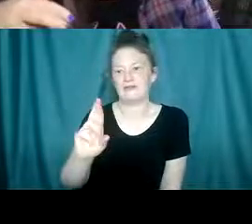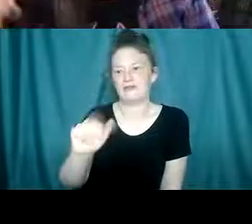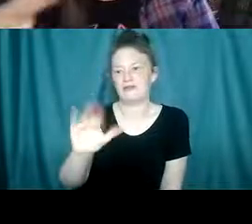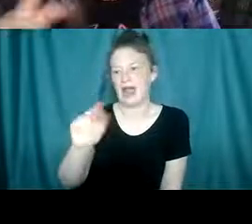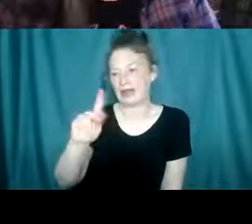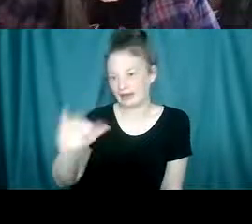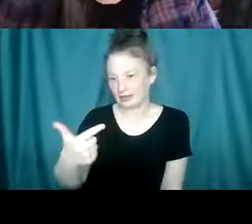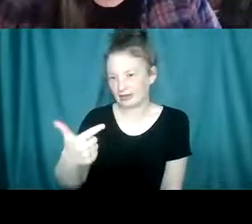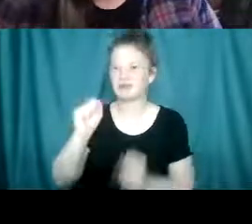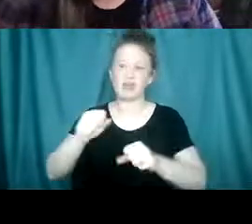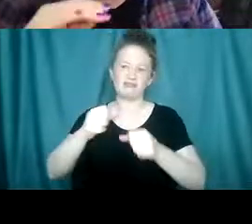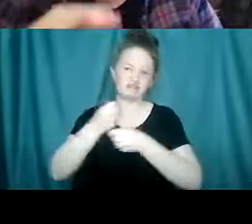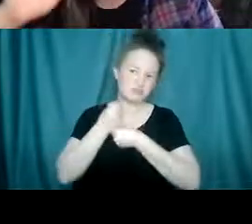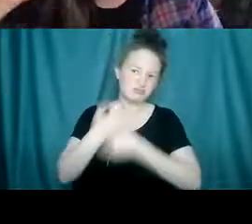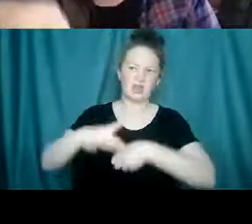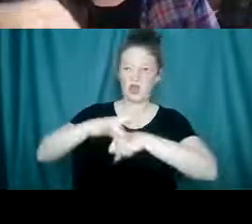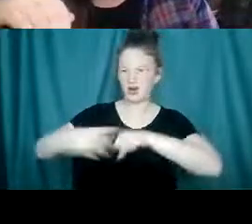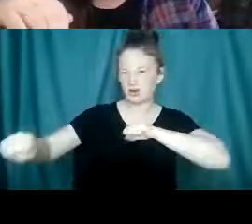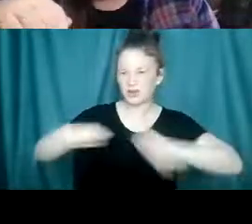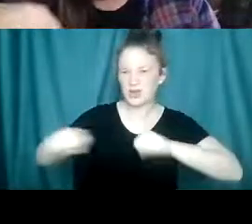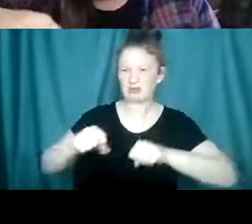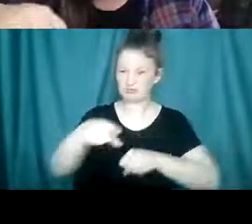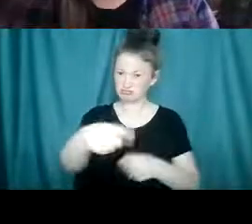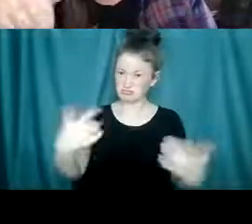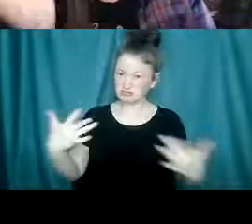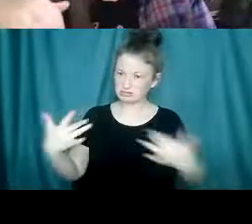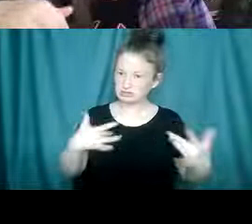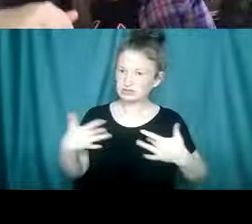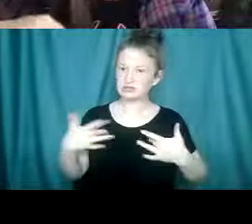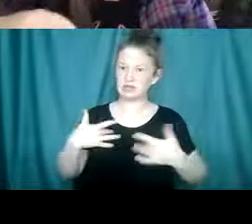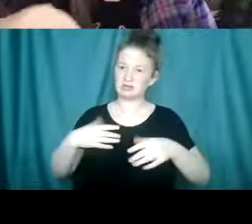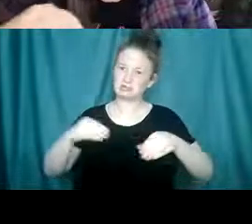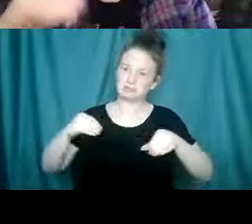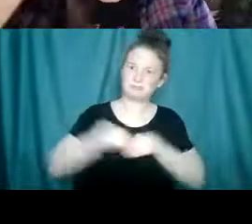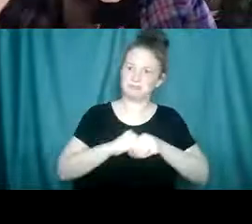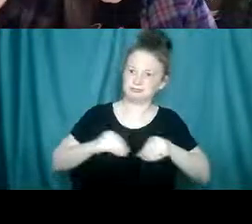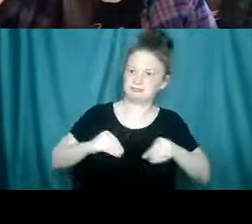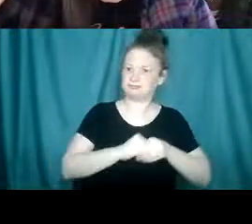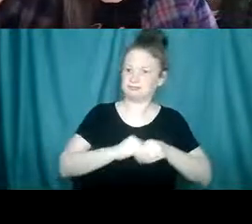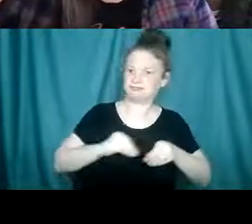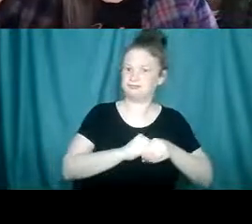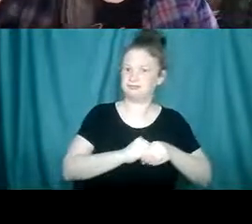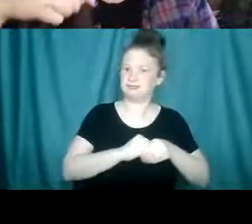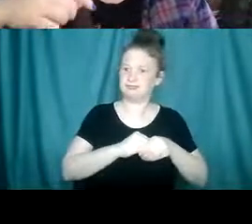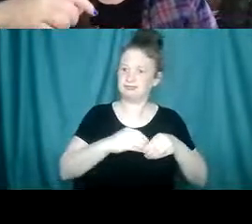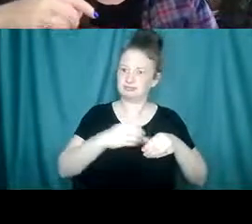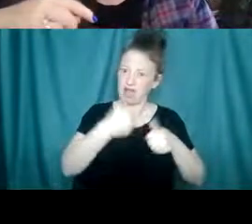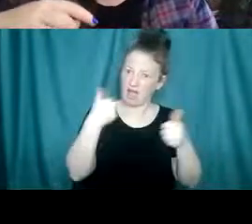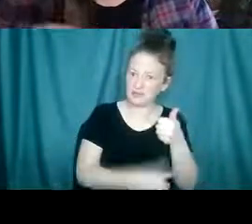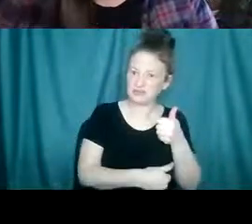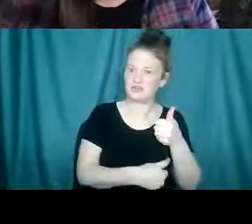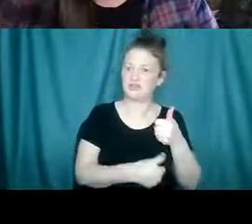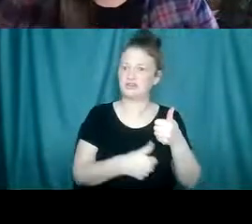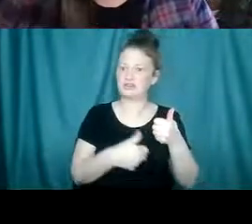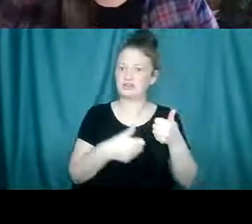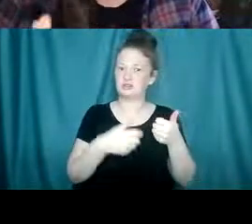pumping things down and that sort of thing. Is there any concern that pumping this liquid down below